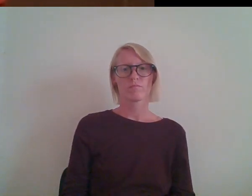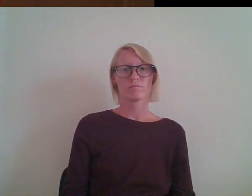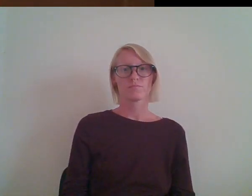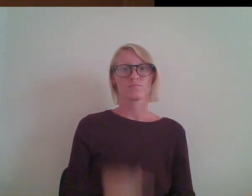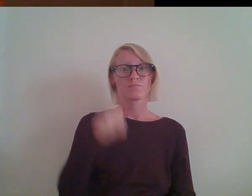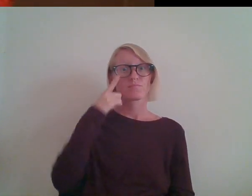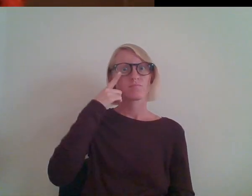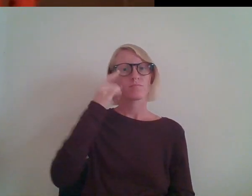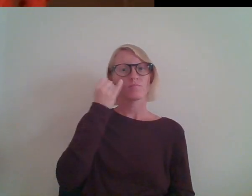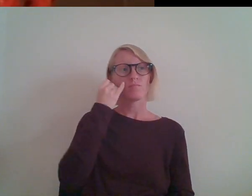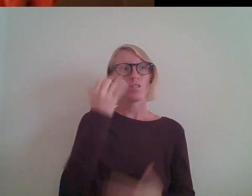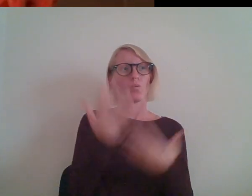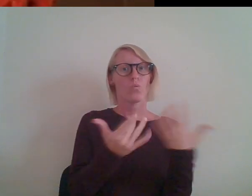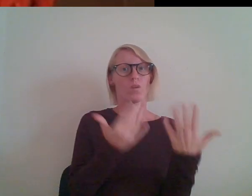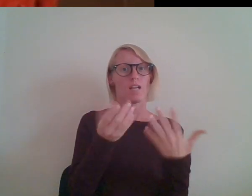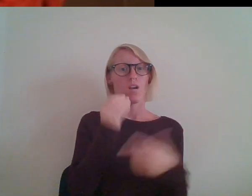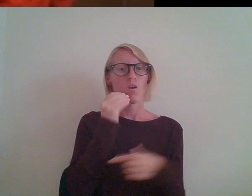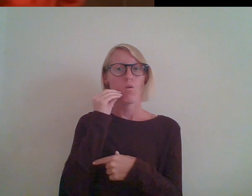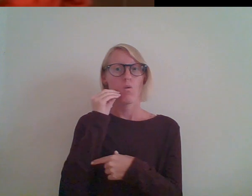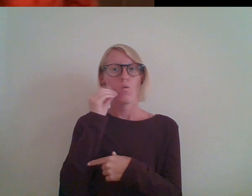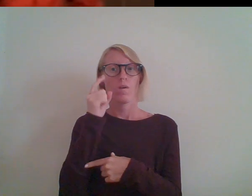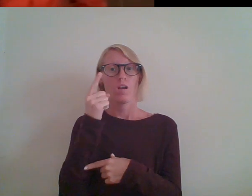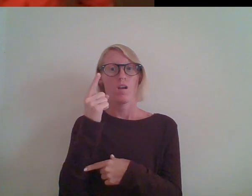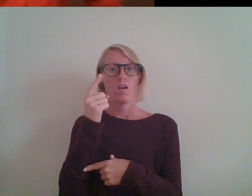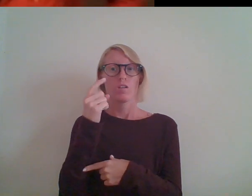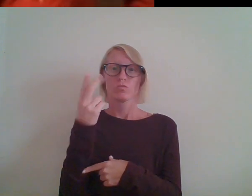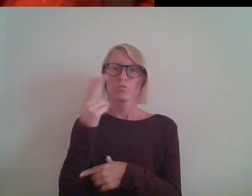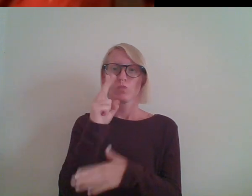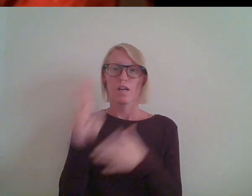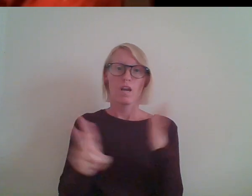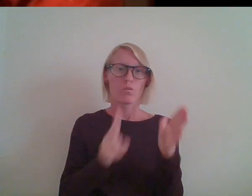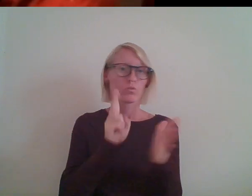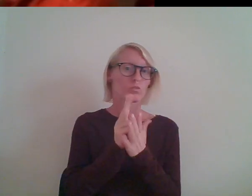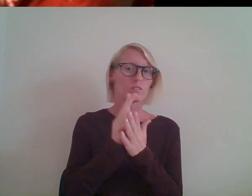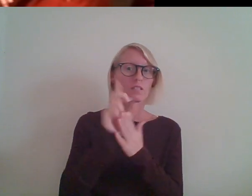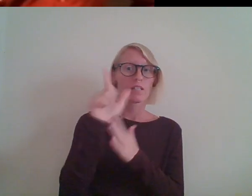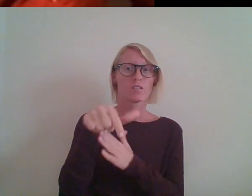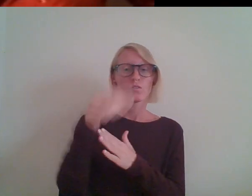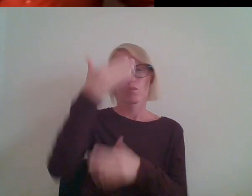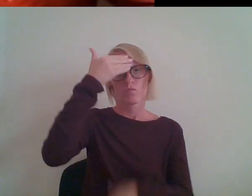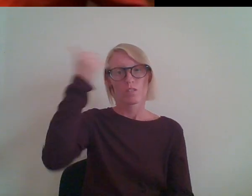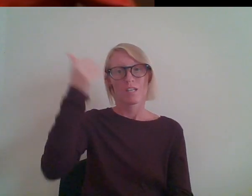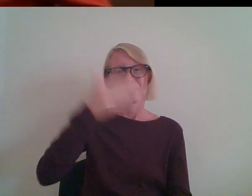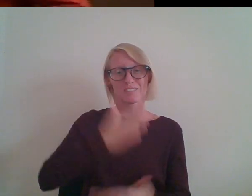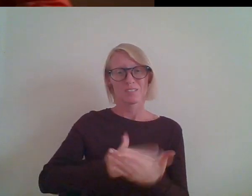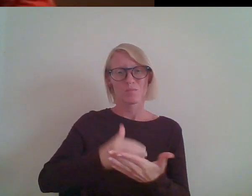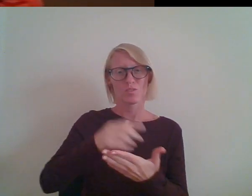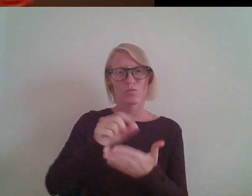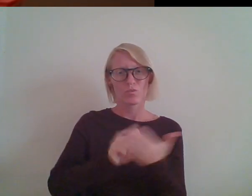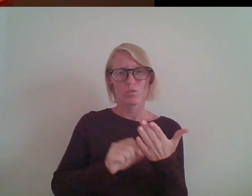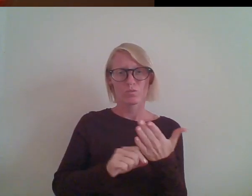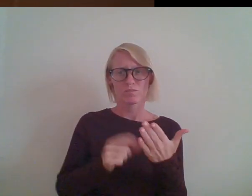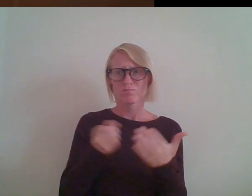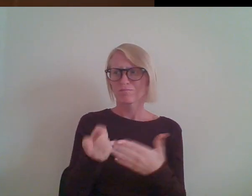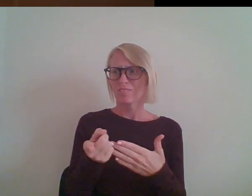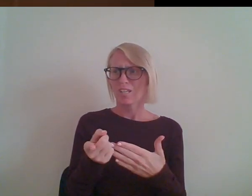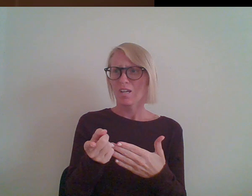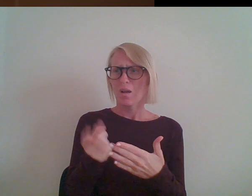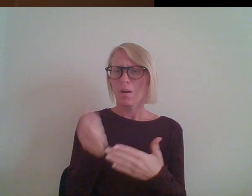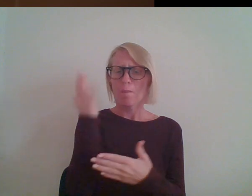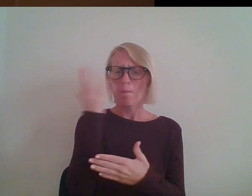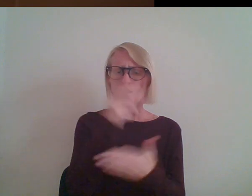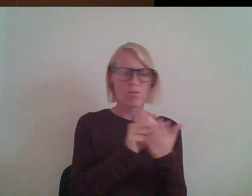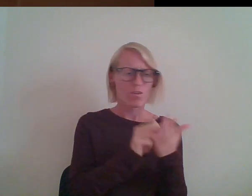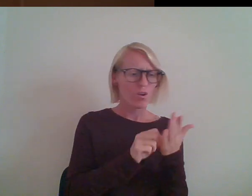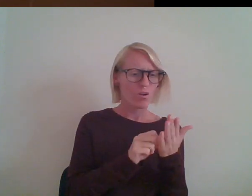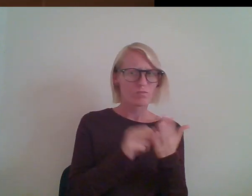wait to go home and do it a couple hours later, you will have forgotten some of your own notes. How many of you have done that? You've written beautiful notes, you get them